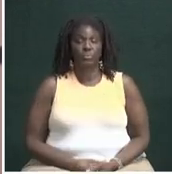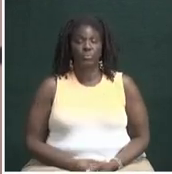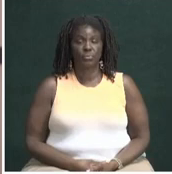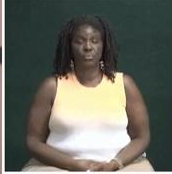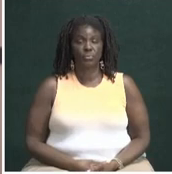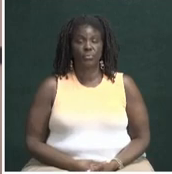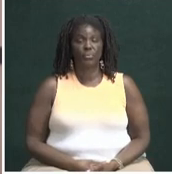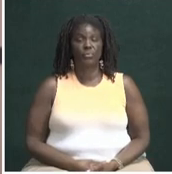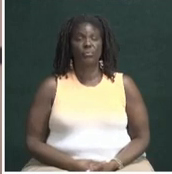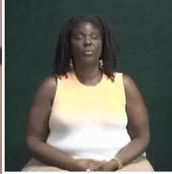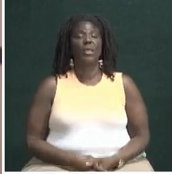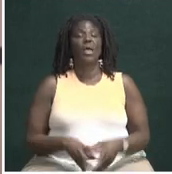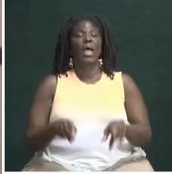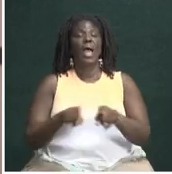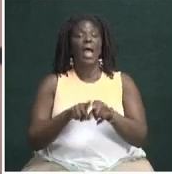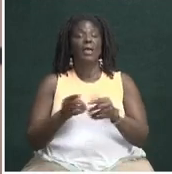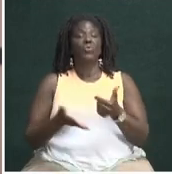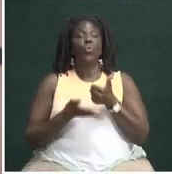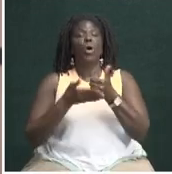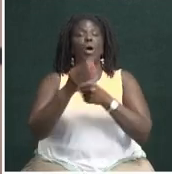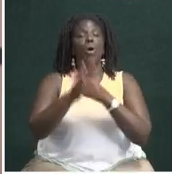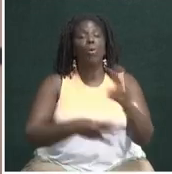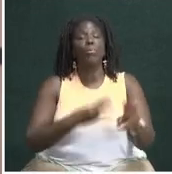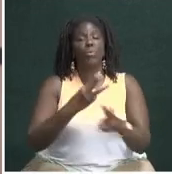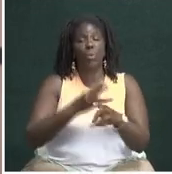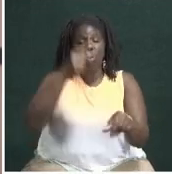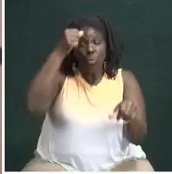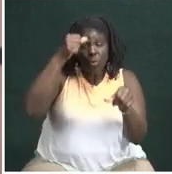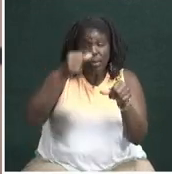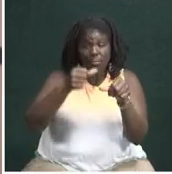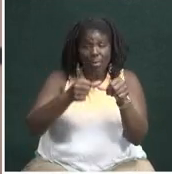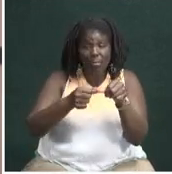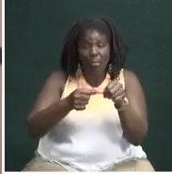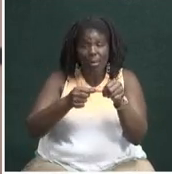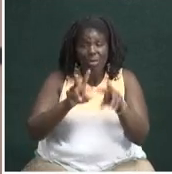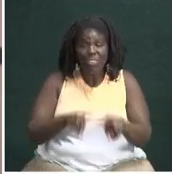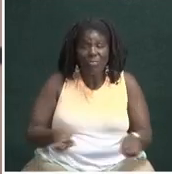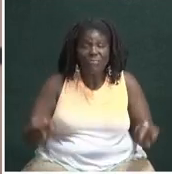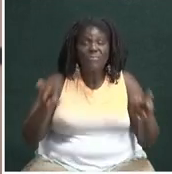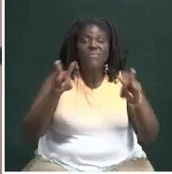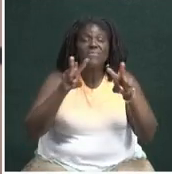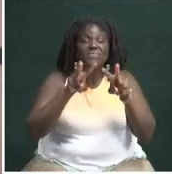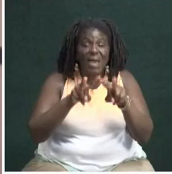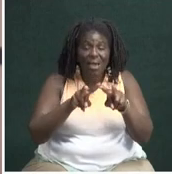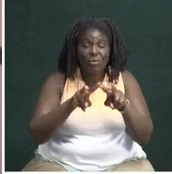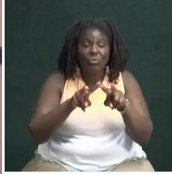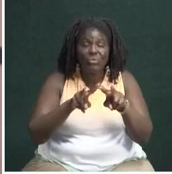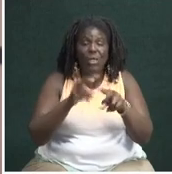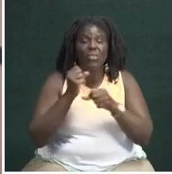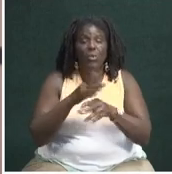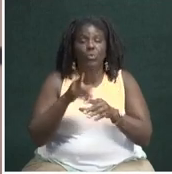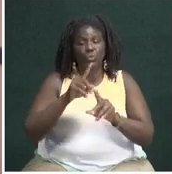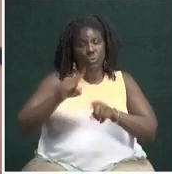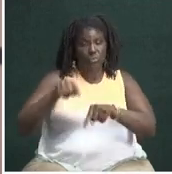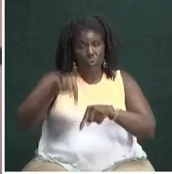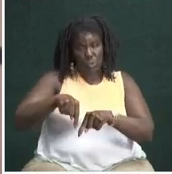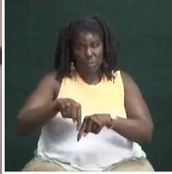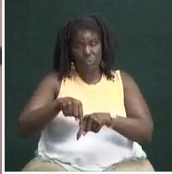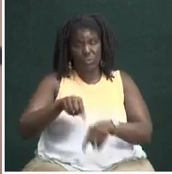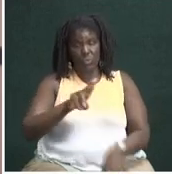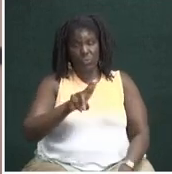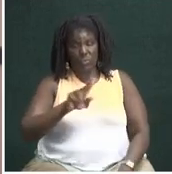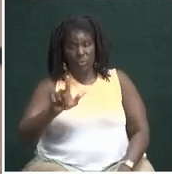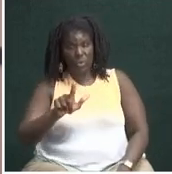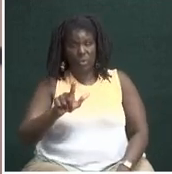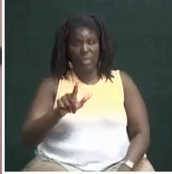As you do so, I encourage you to hold tight to the values that drew you to the university in the first place: